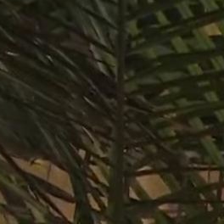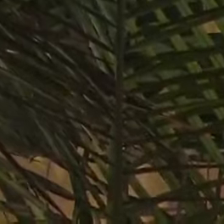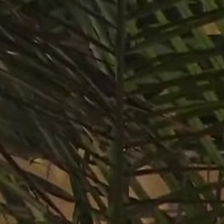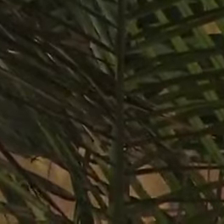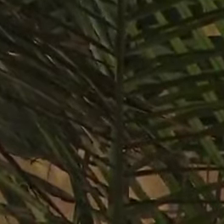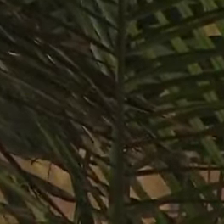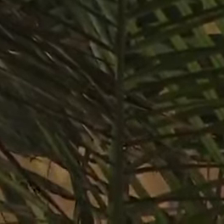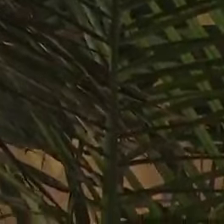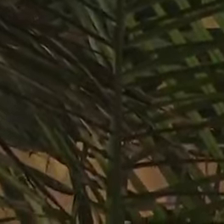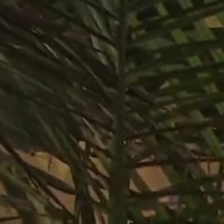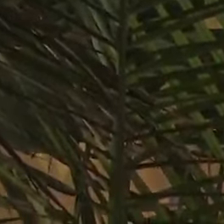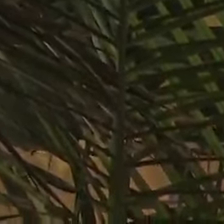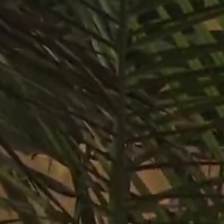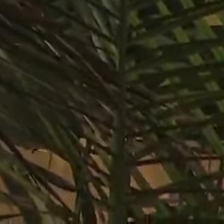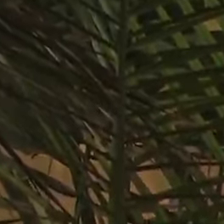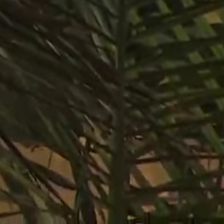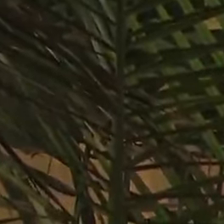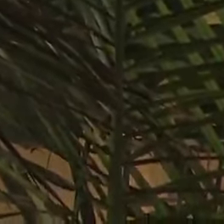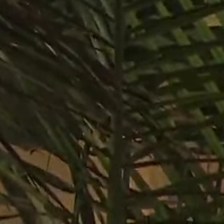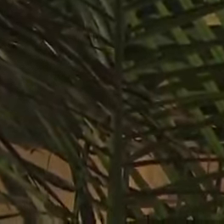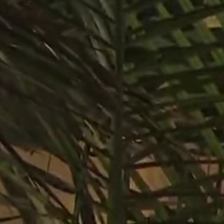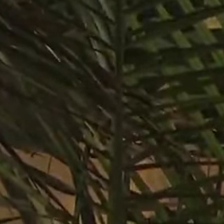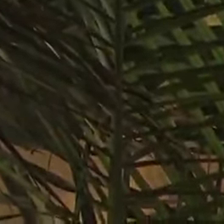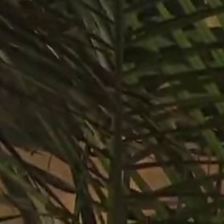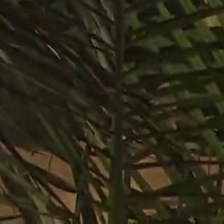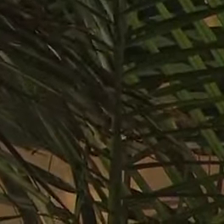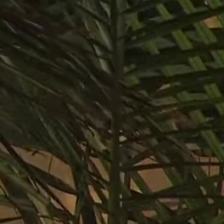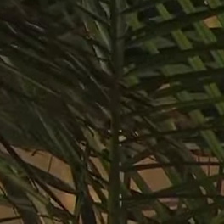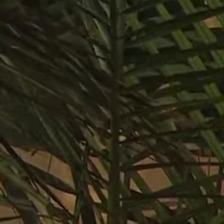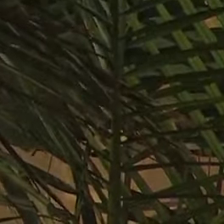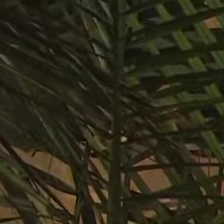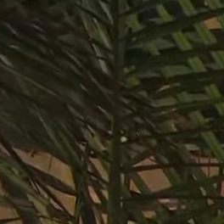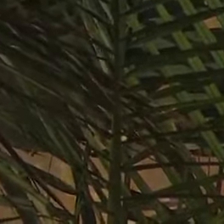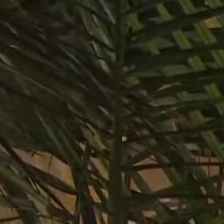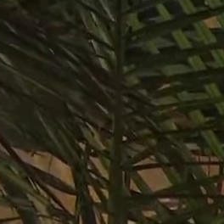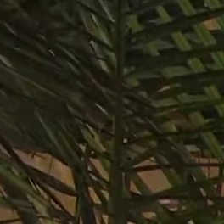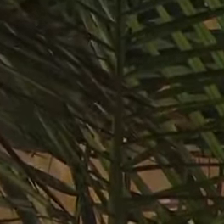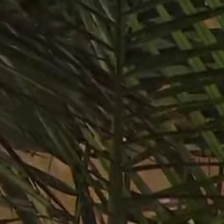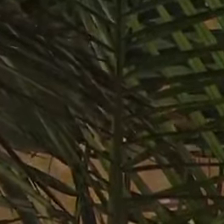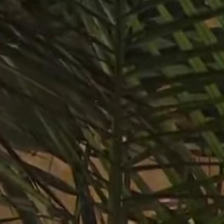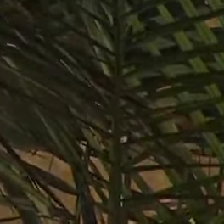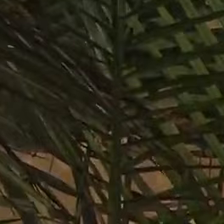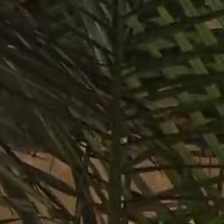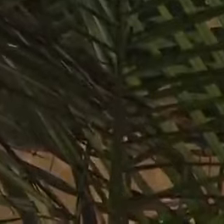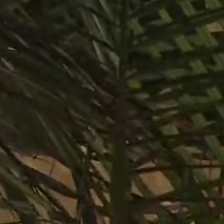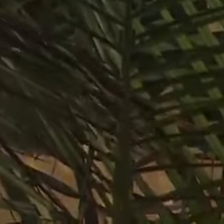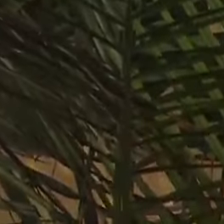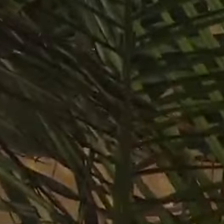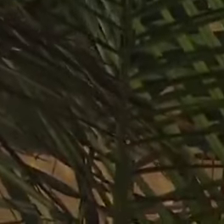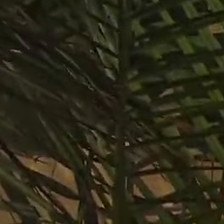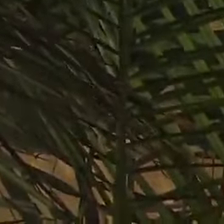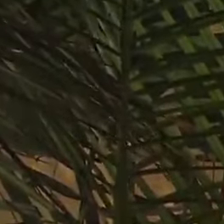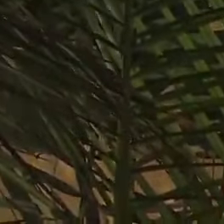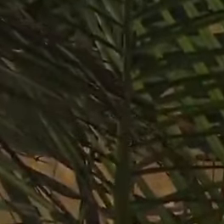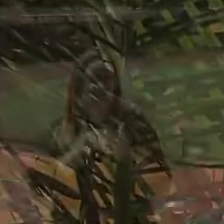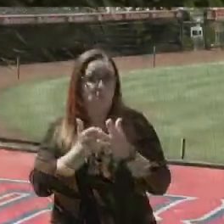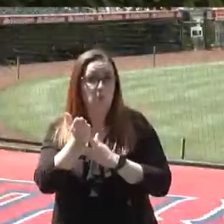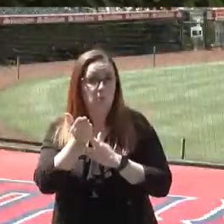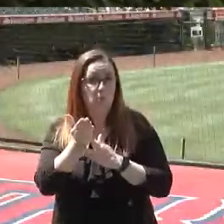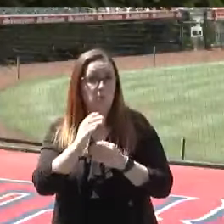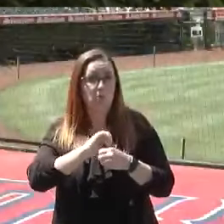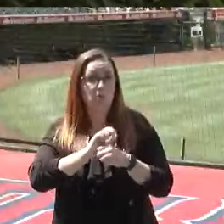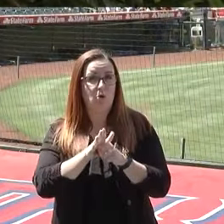has engaged and activated the campus community. She saw us through the unprecedented times of the COVID-19